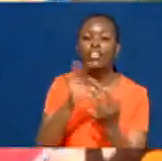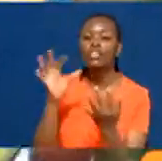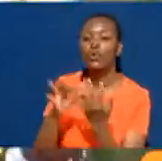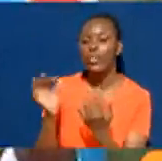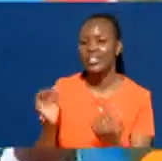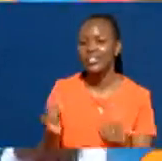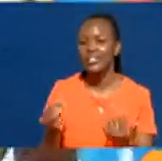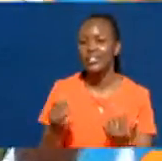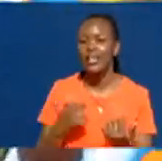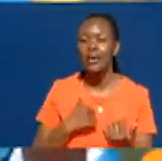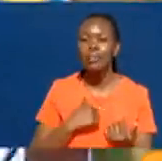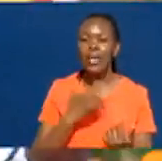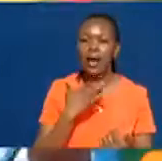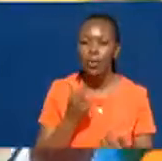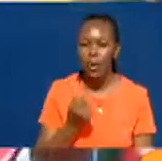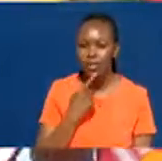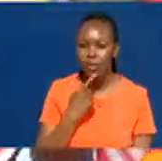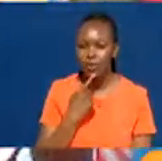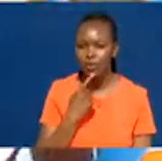yeah,